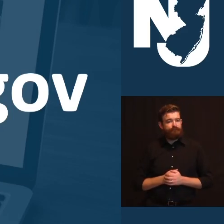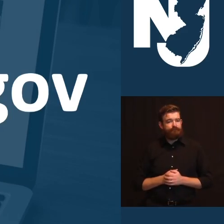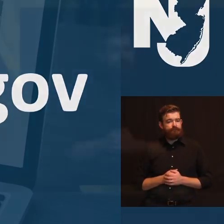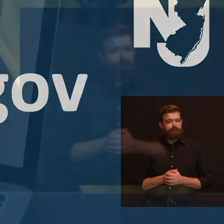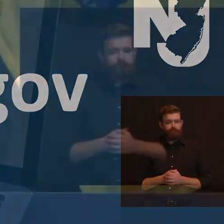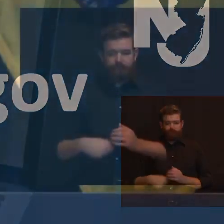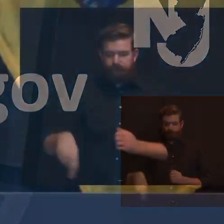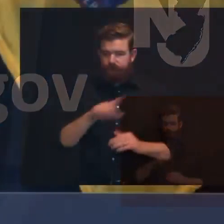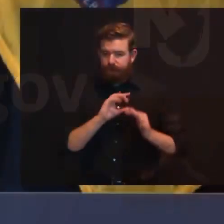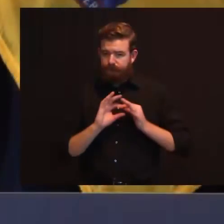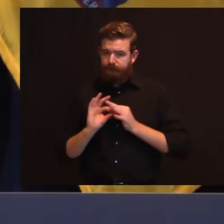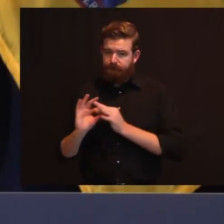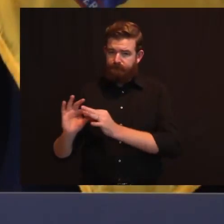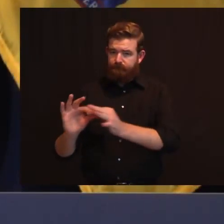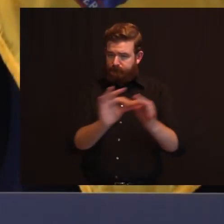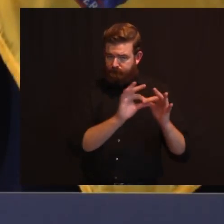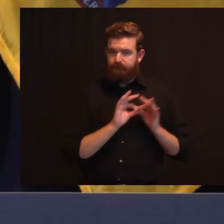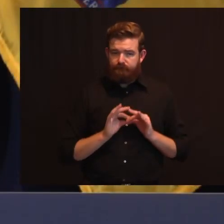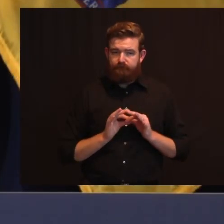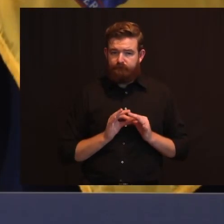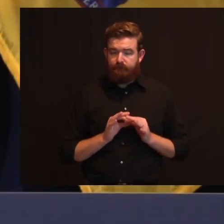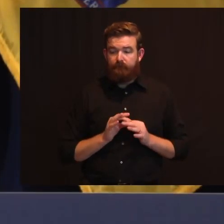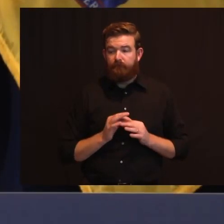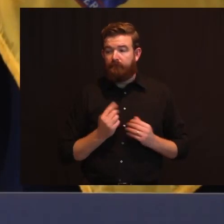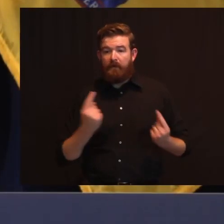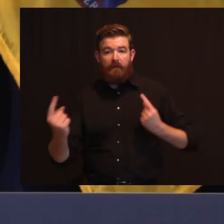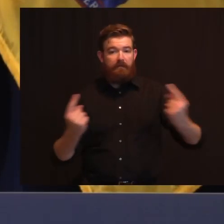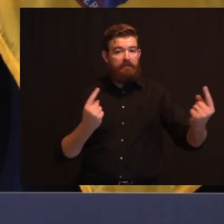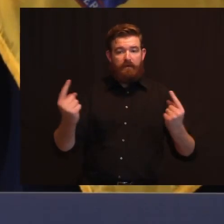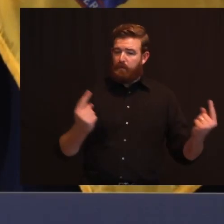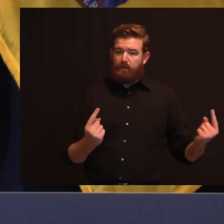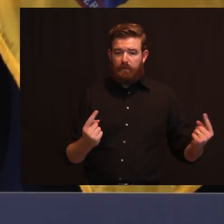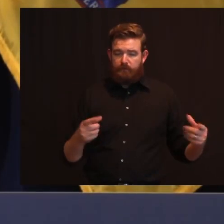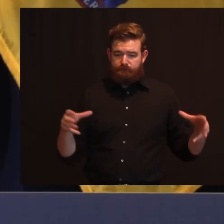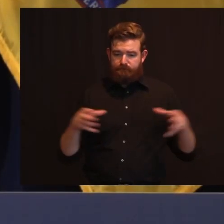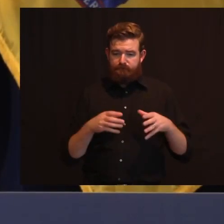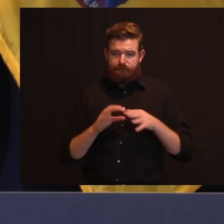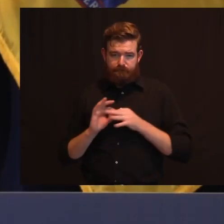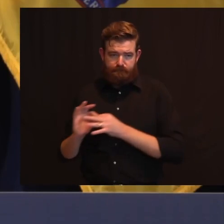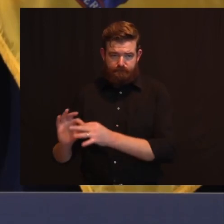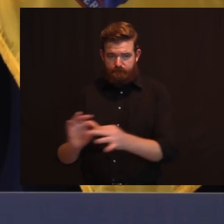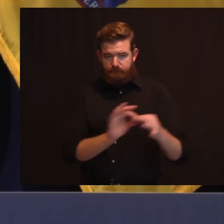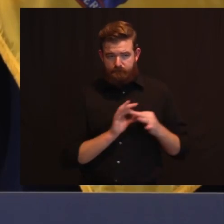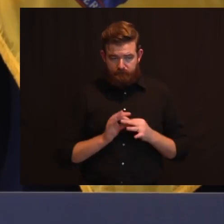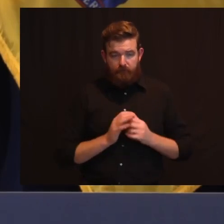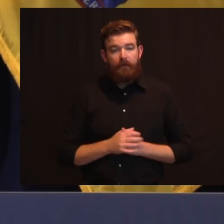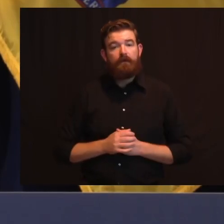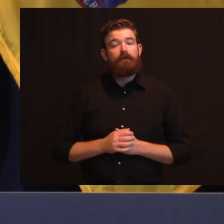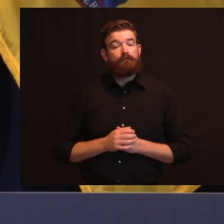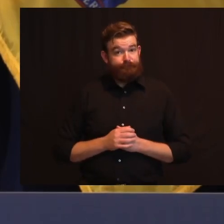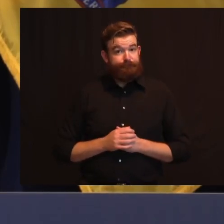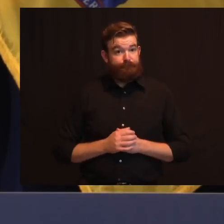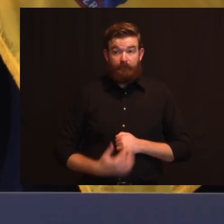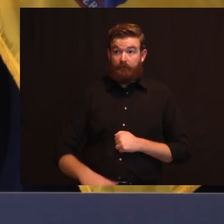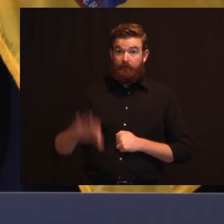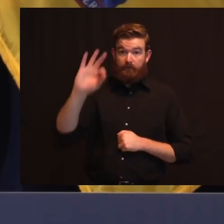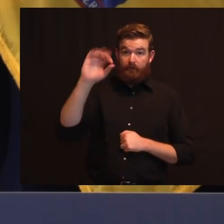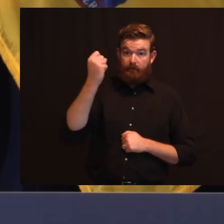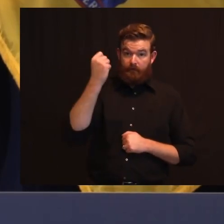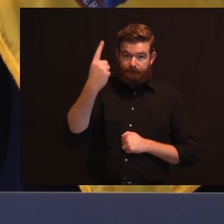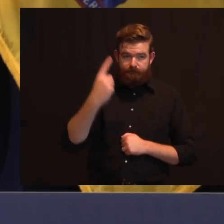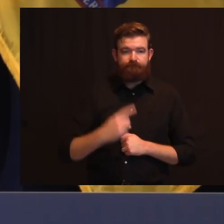by side. 9/11 reminded us of the value of our New Jersey family like never before. We are being reminded of